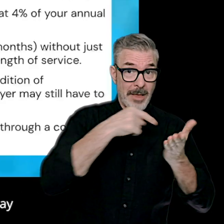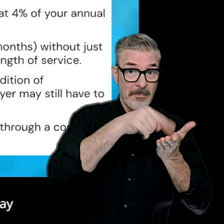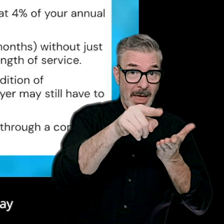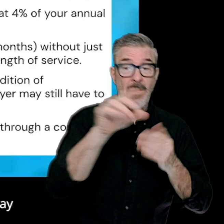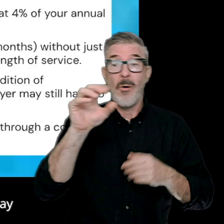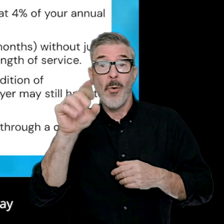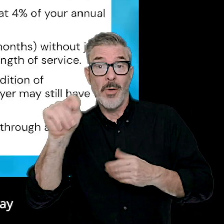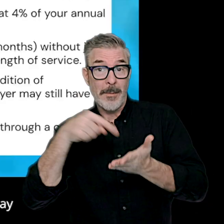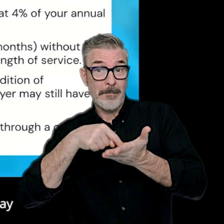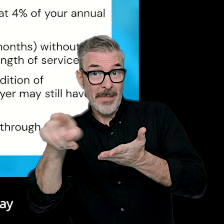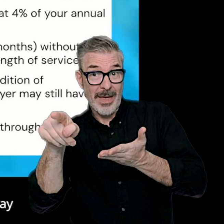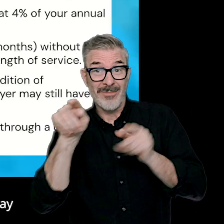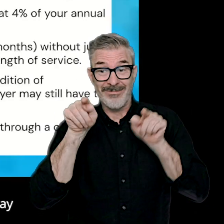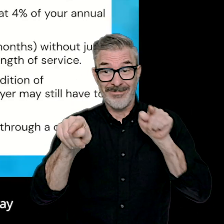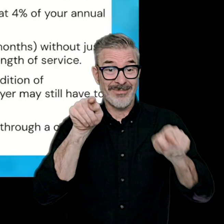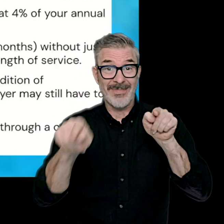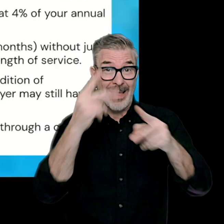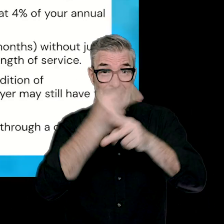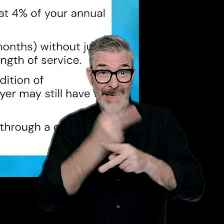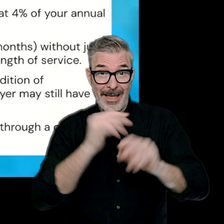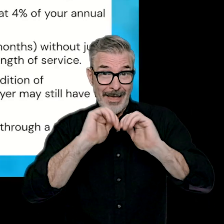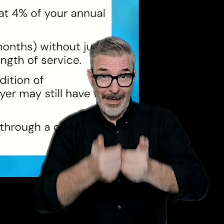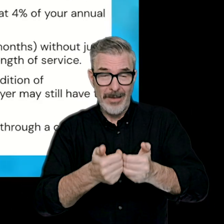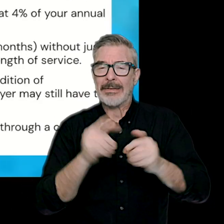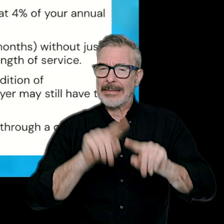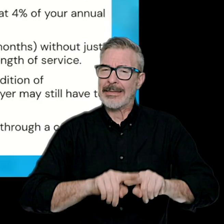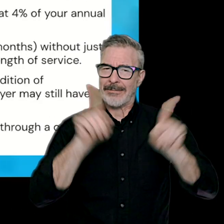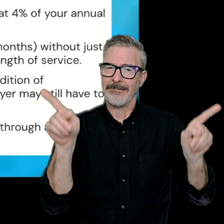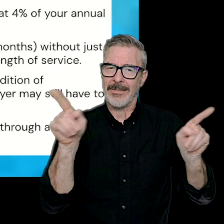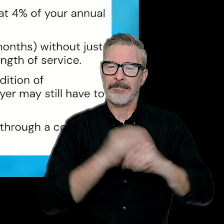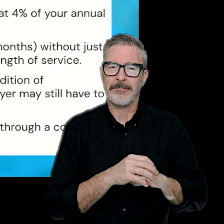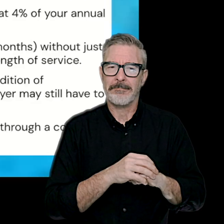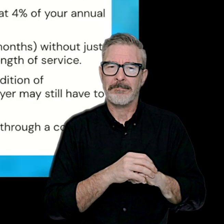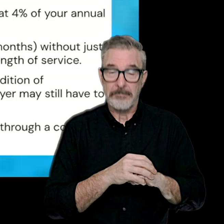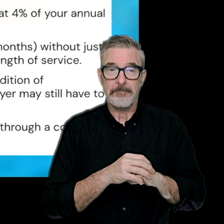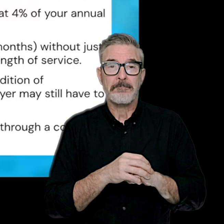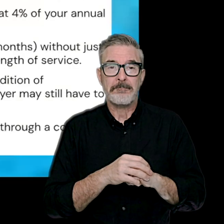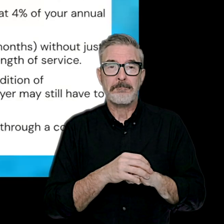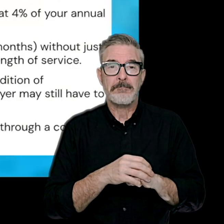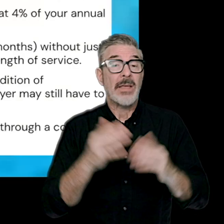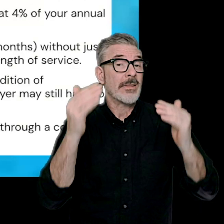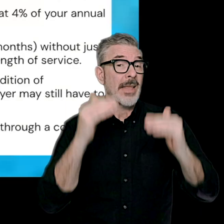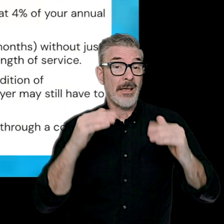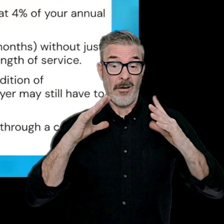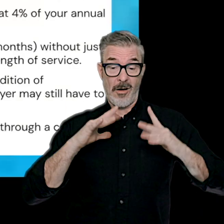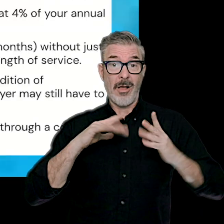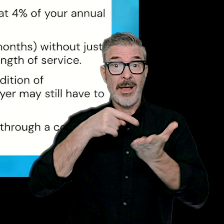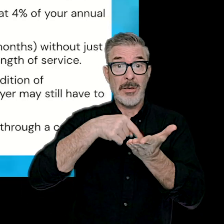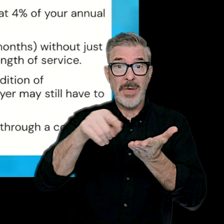Statutory holiday pay and overtime pay both have different rates of pay than your